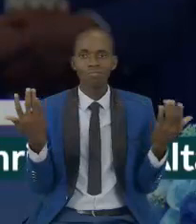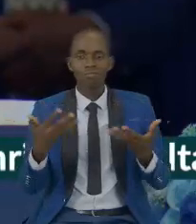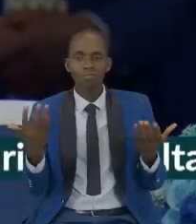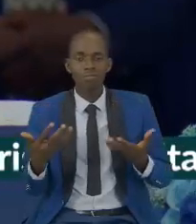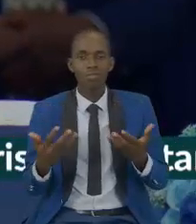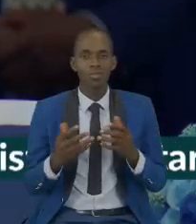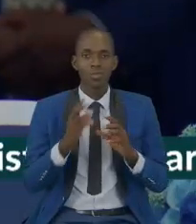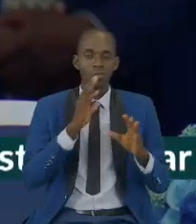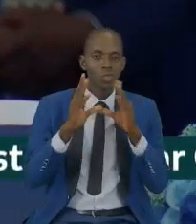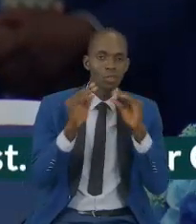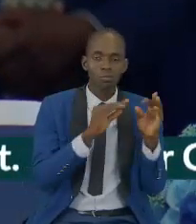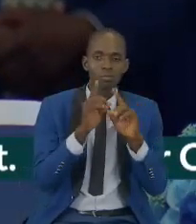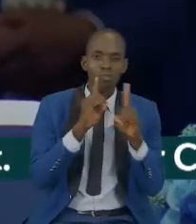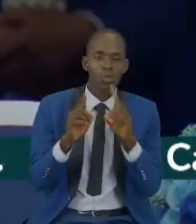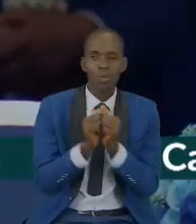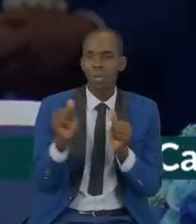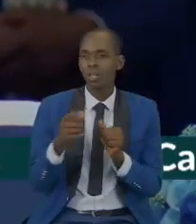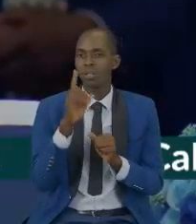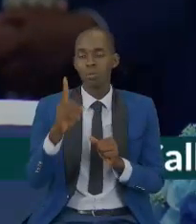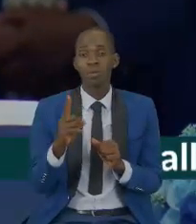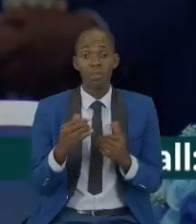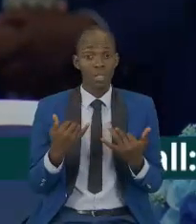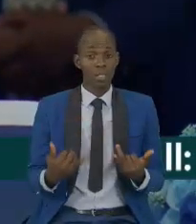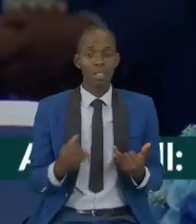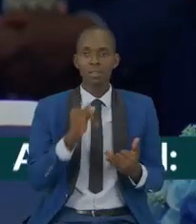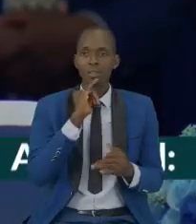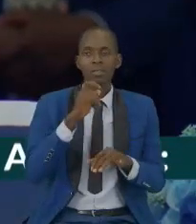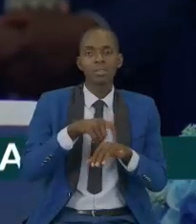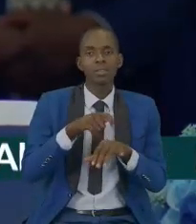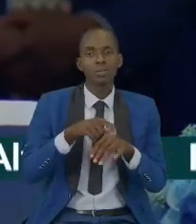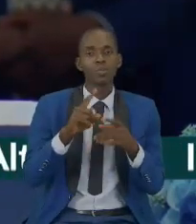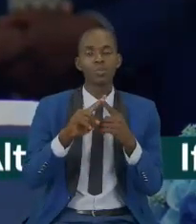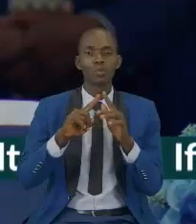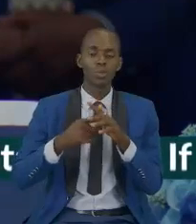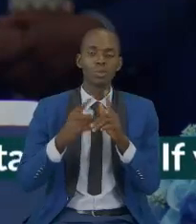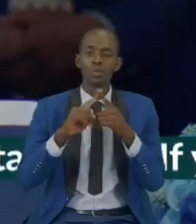side. Please, we are waiting for your information.